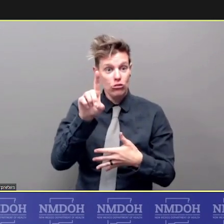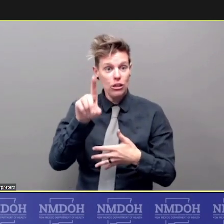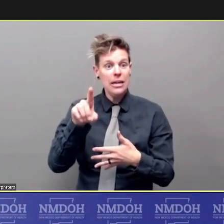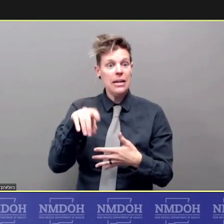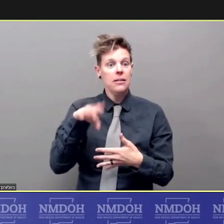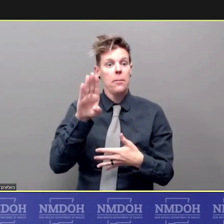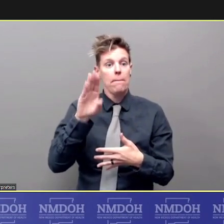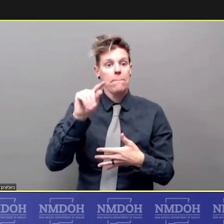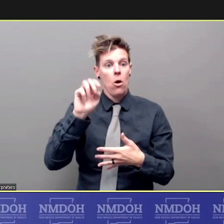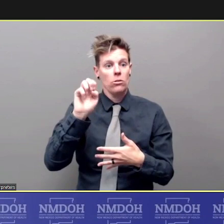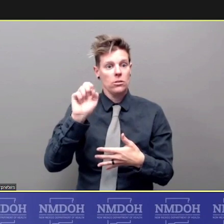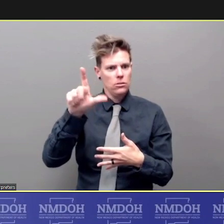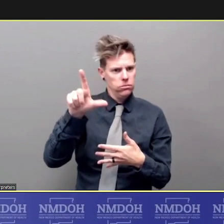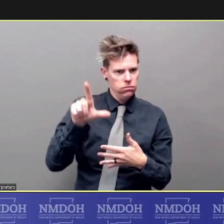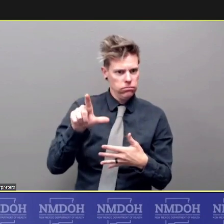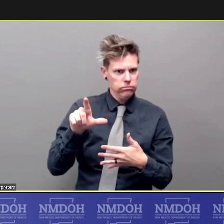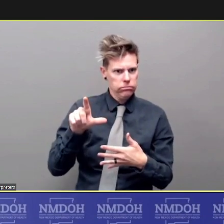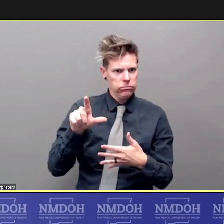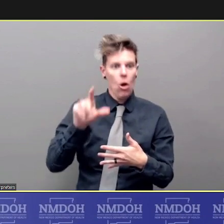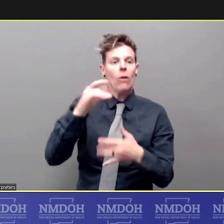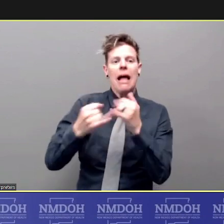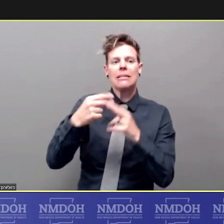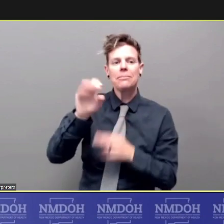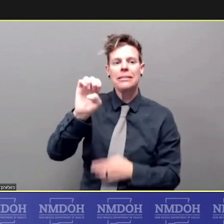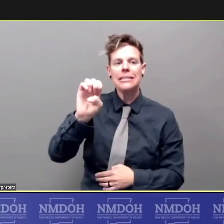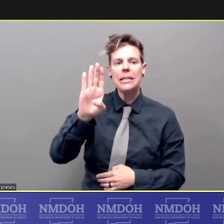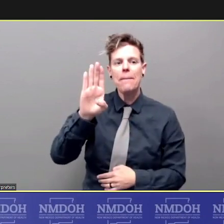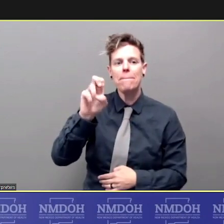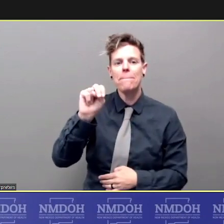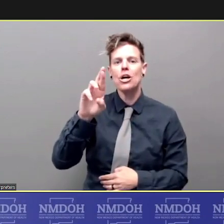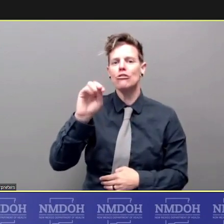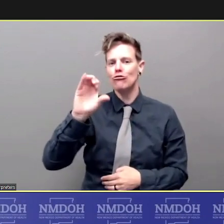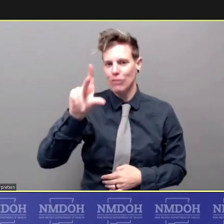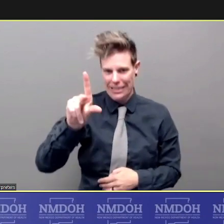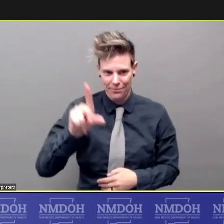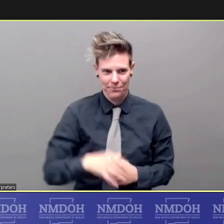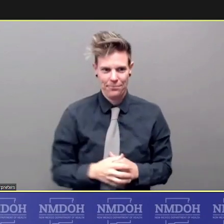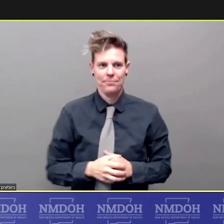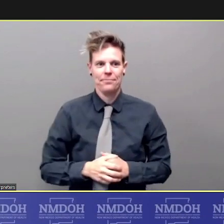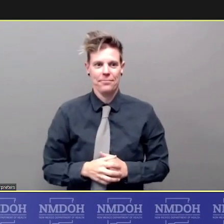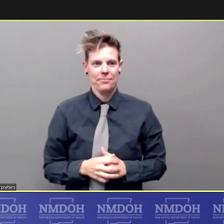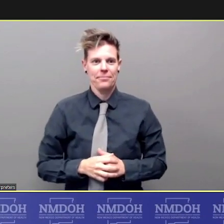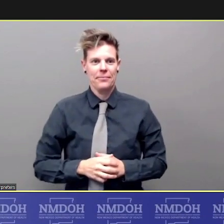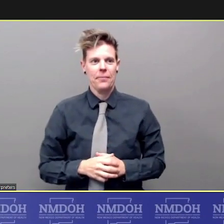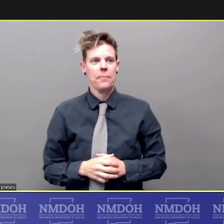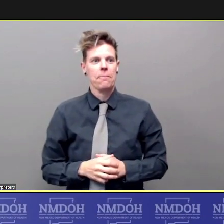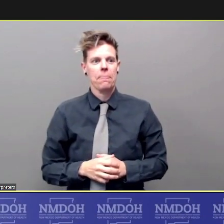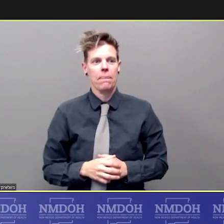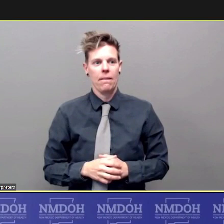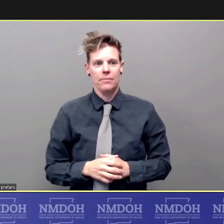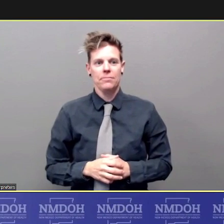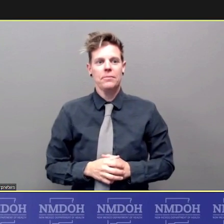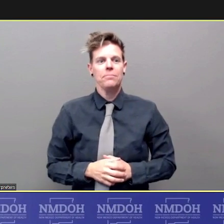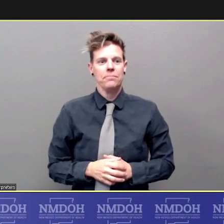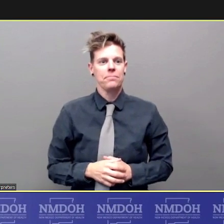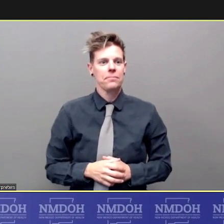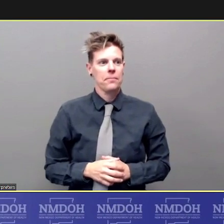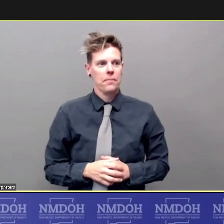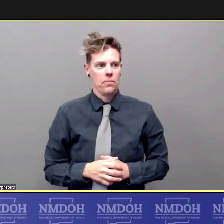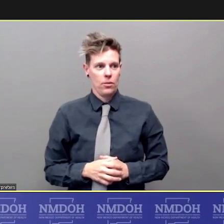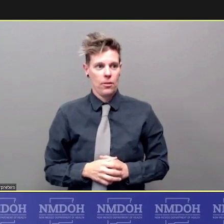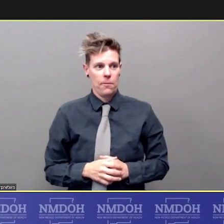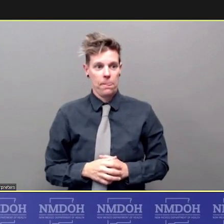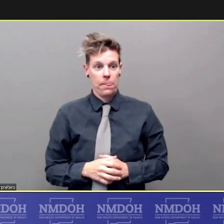Ryan Botel with the Albuquerque Journal. Jared, you should be able to unmute yourself and ask your